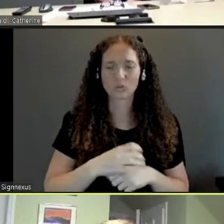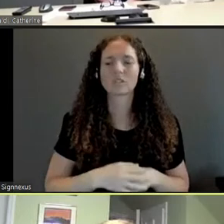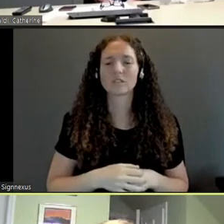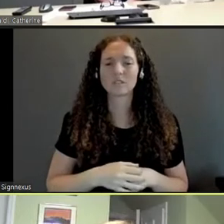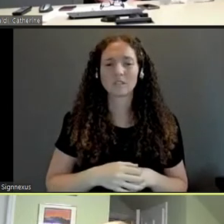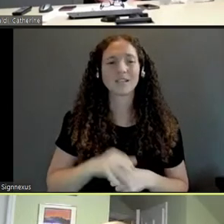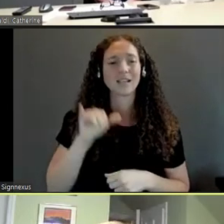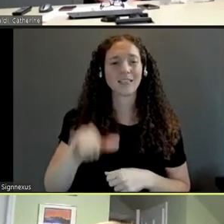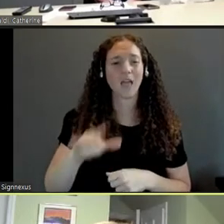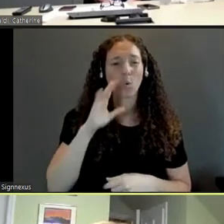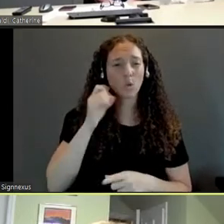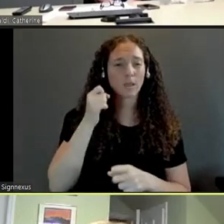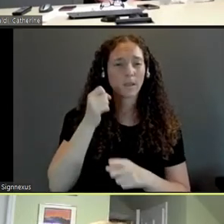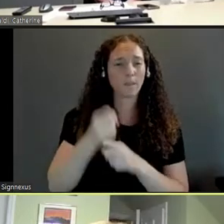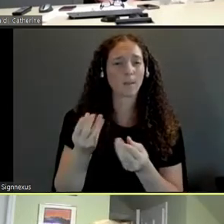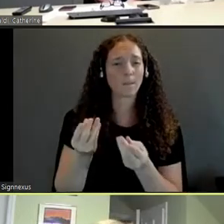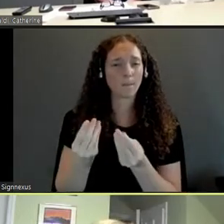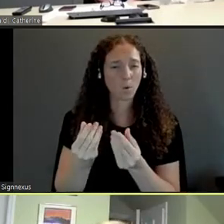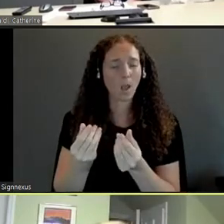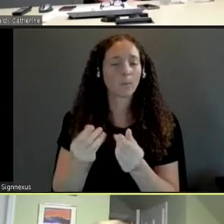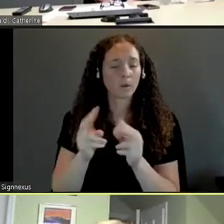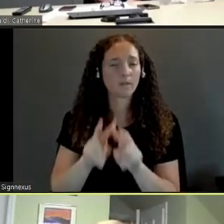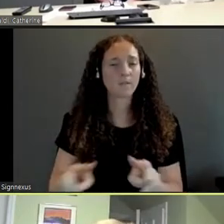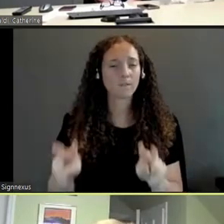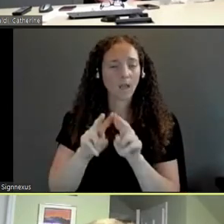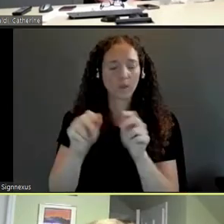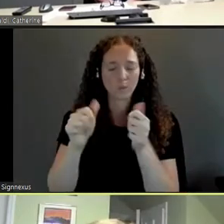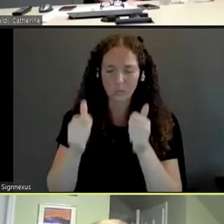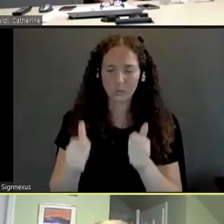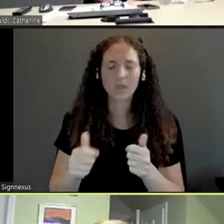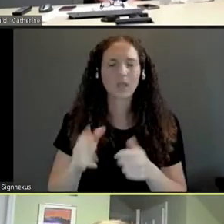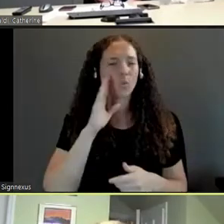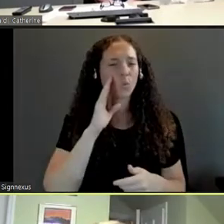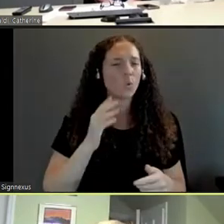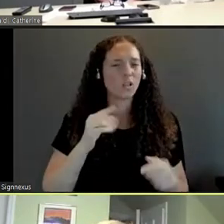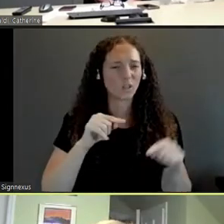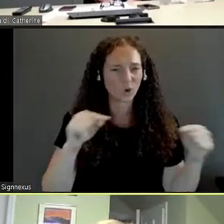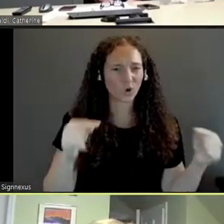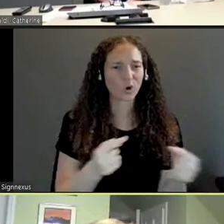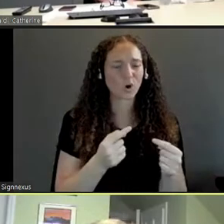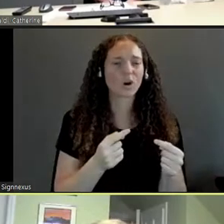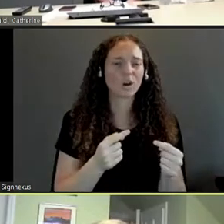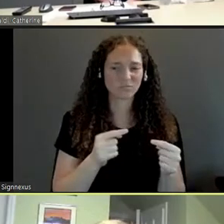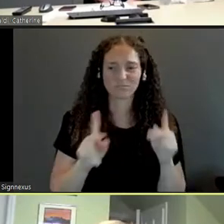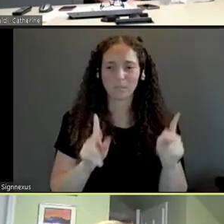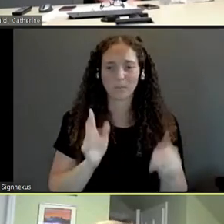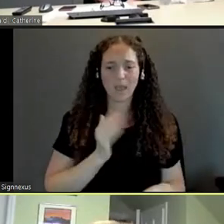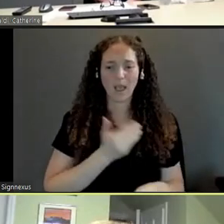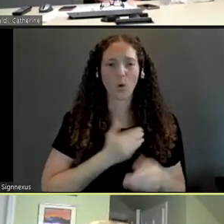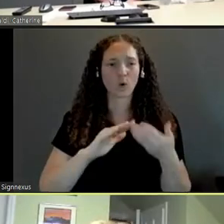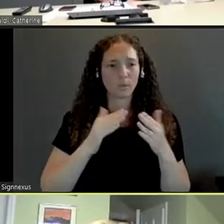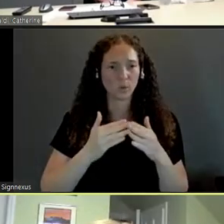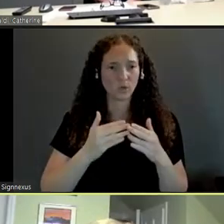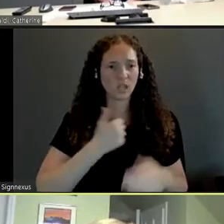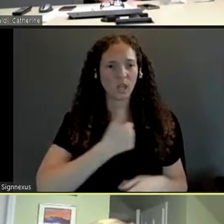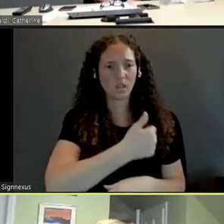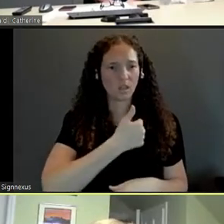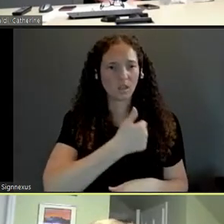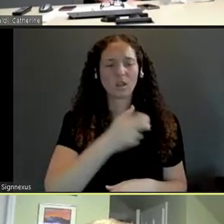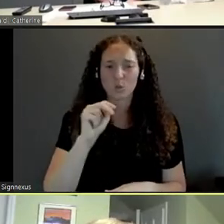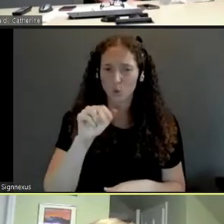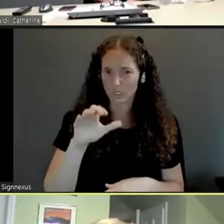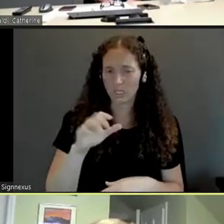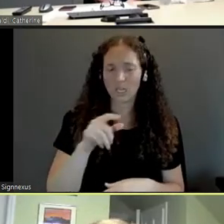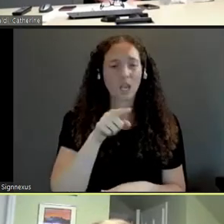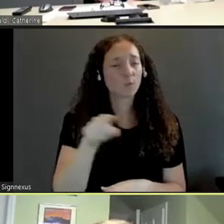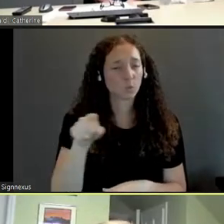property values, these changes greatly hurt those in our community who commute to New York, and you have heard from many of those tonight and